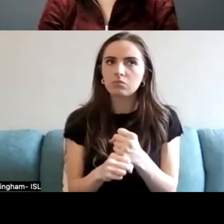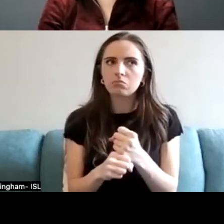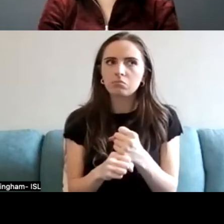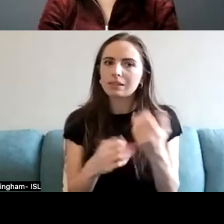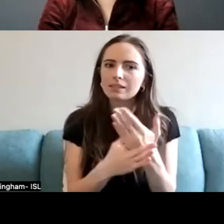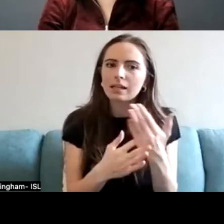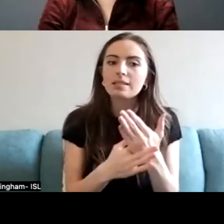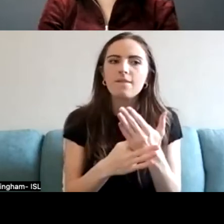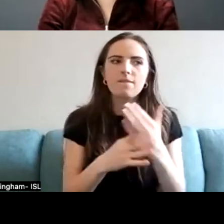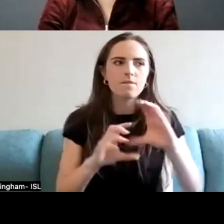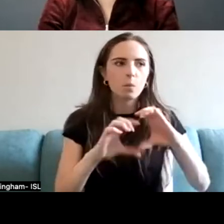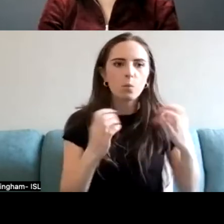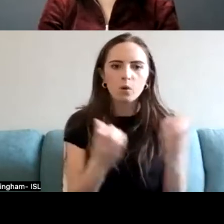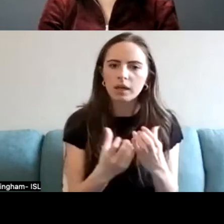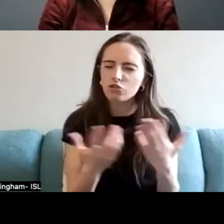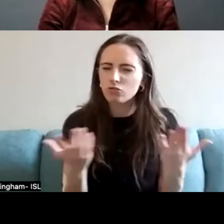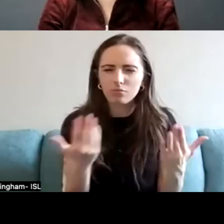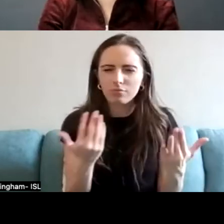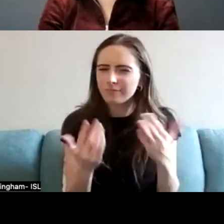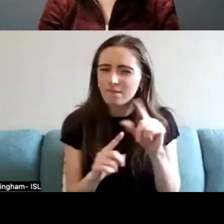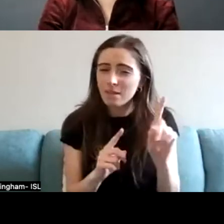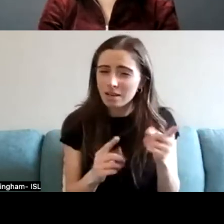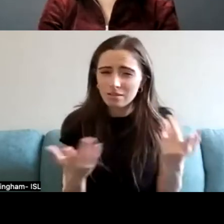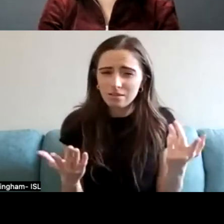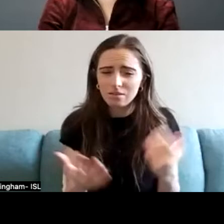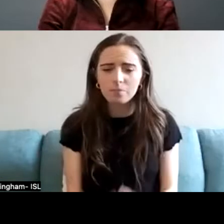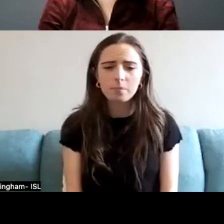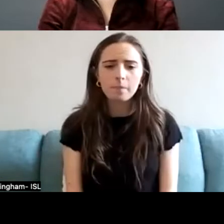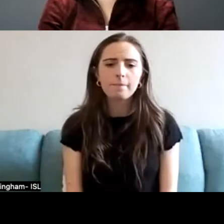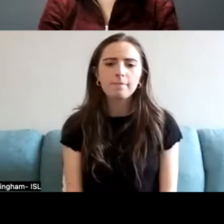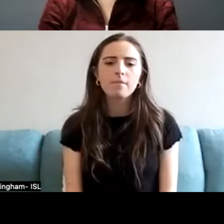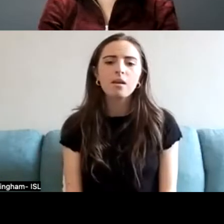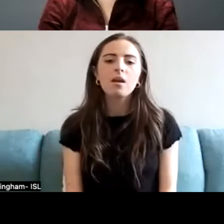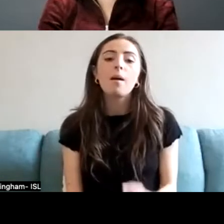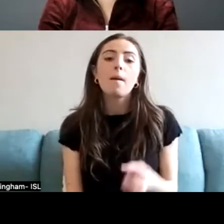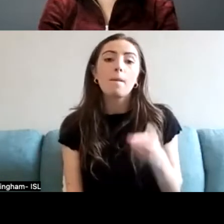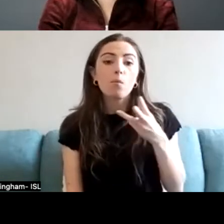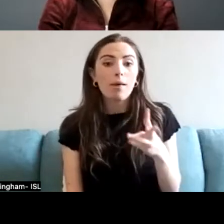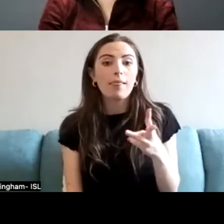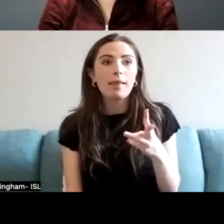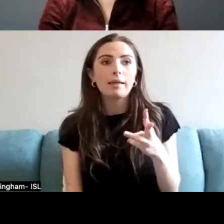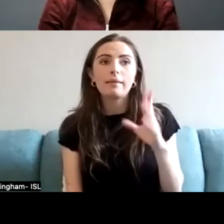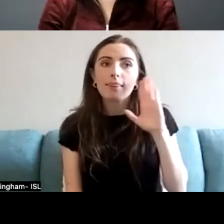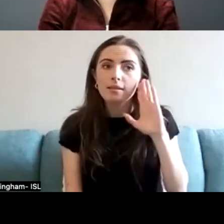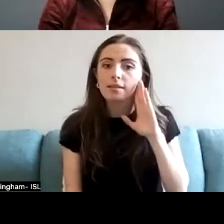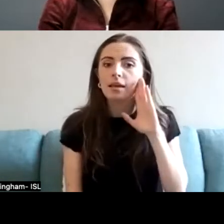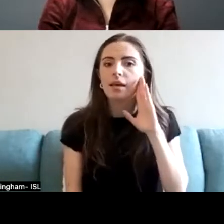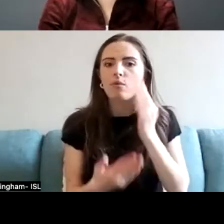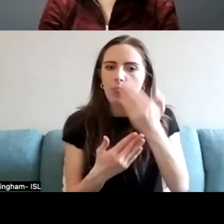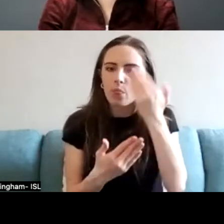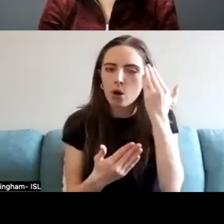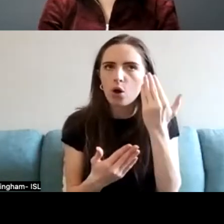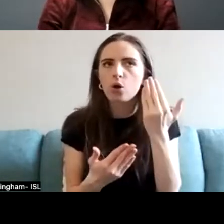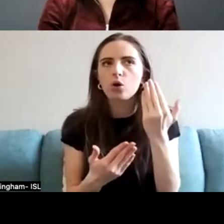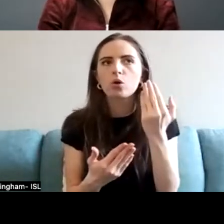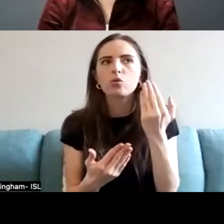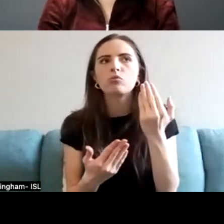inclusive communication? I think be willing to listen, to learn, to